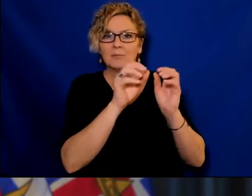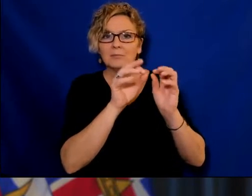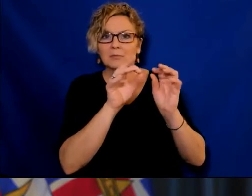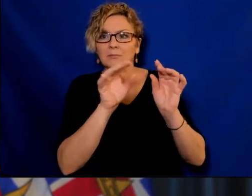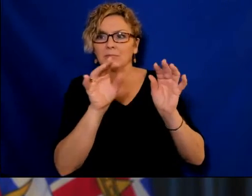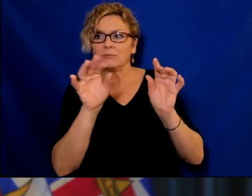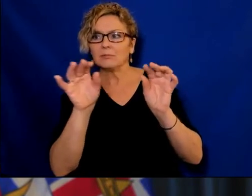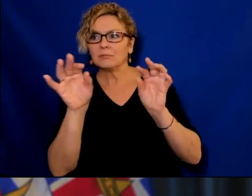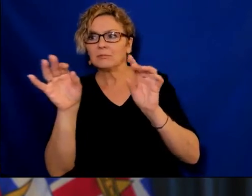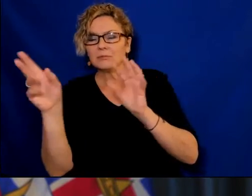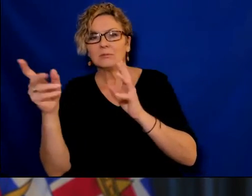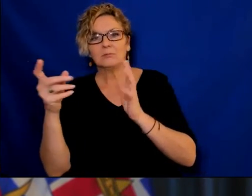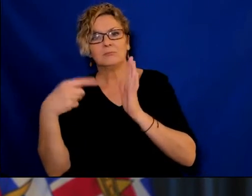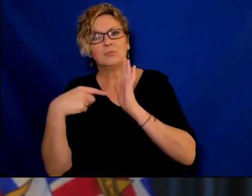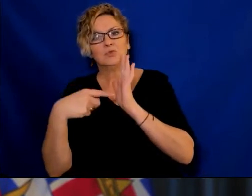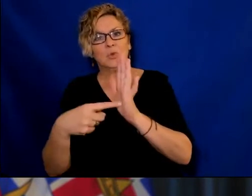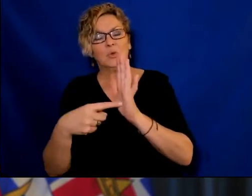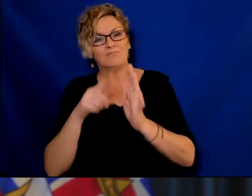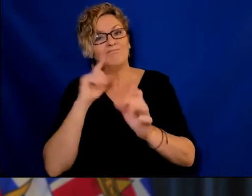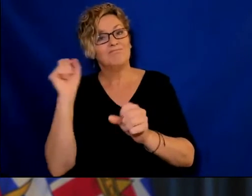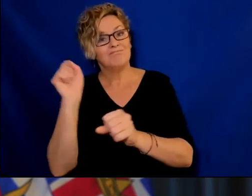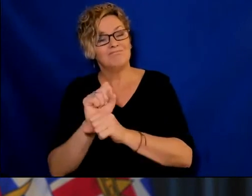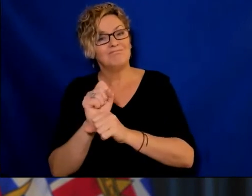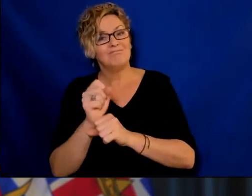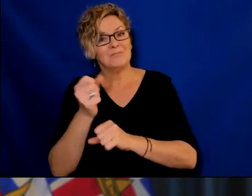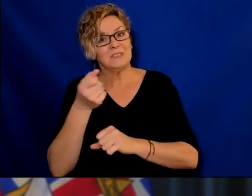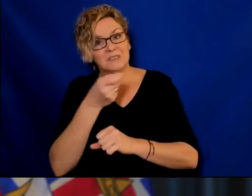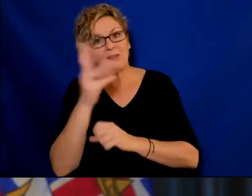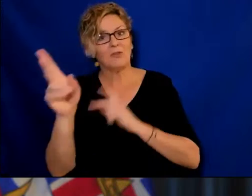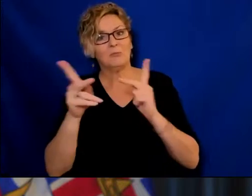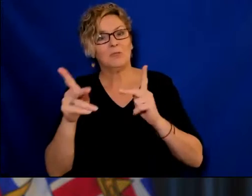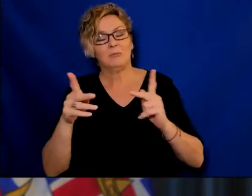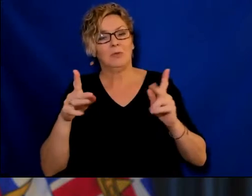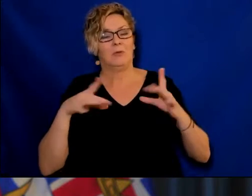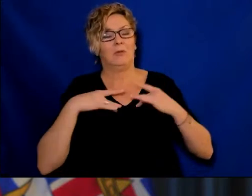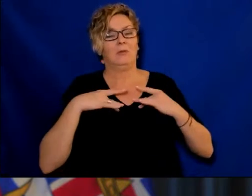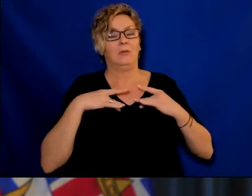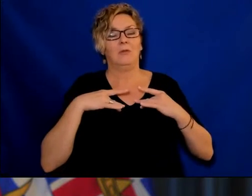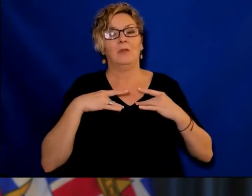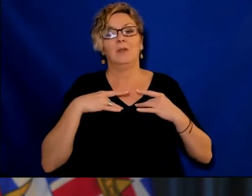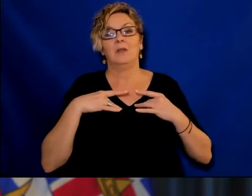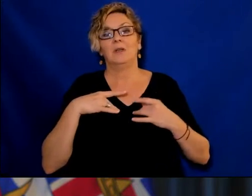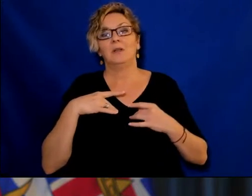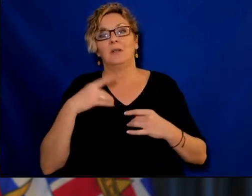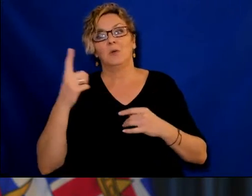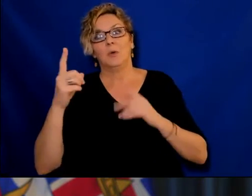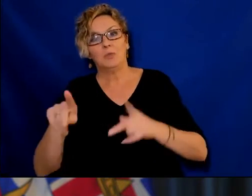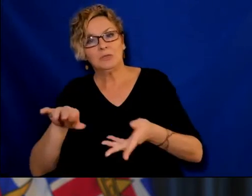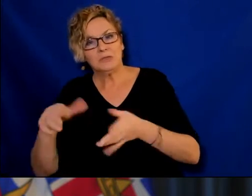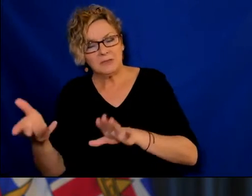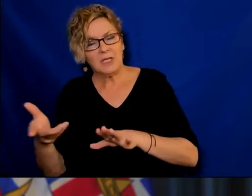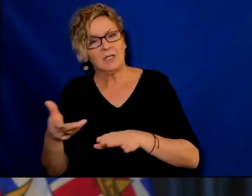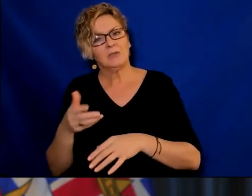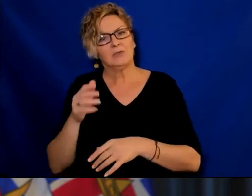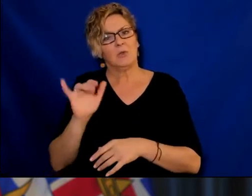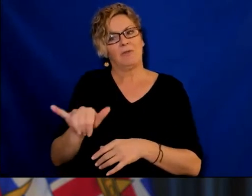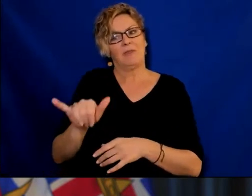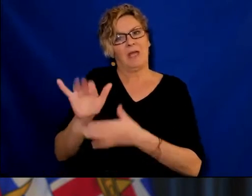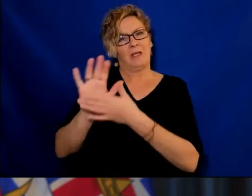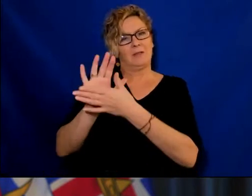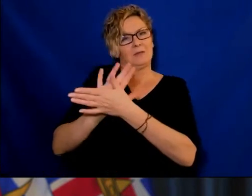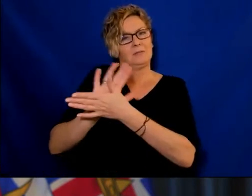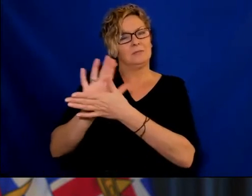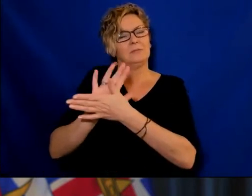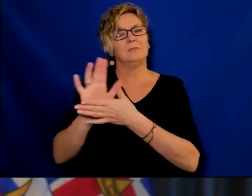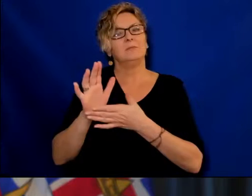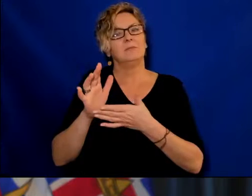needs to close the gaps and seal the cracks that allow COVID-19 into our lives and that can see us infect others